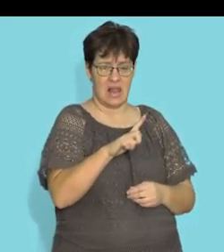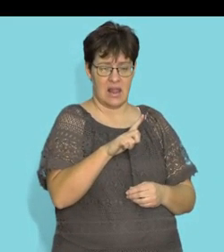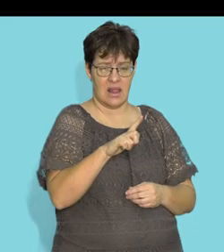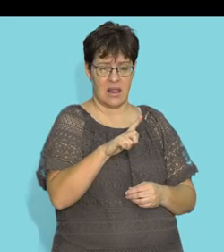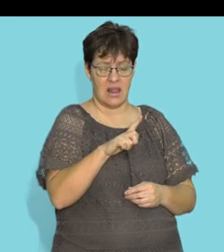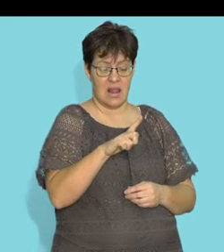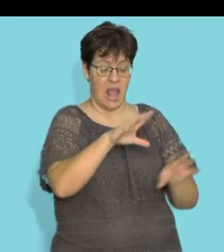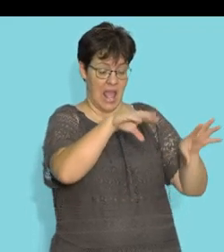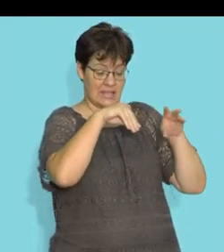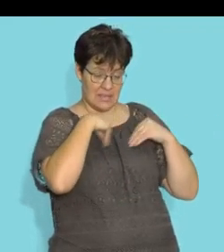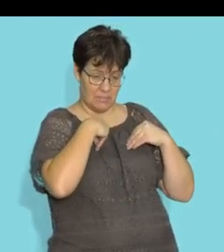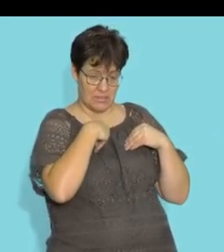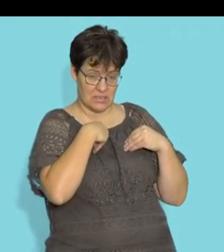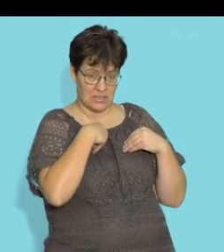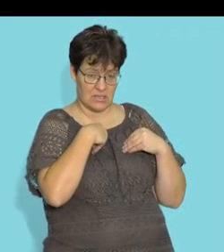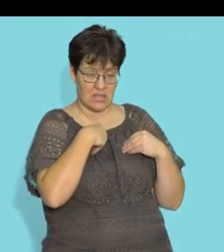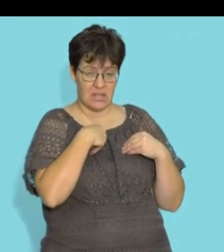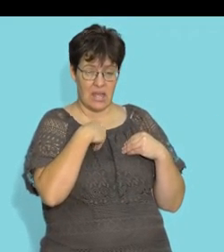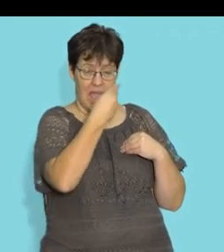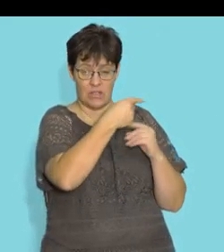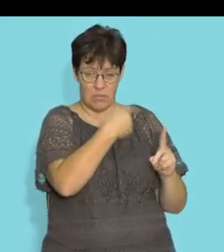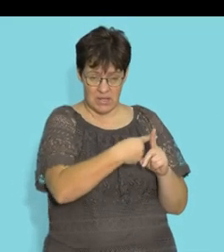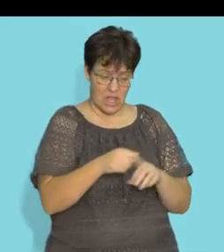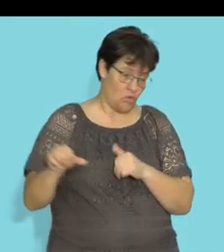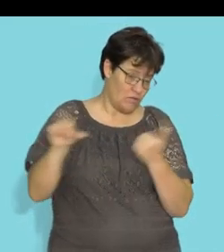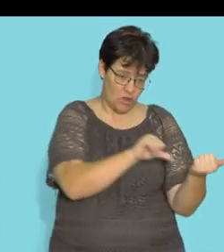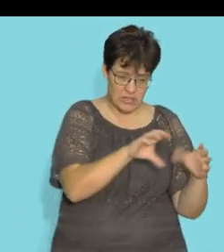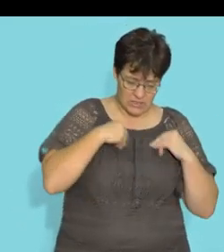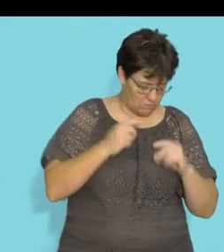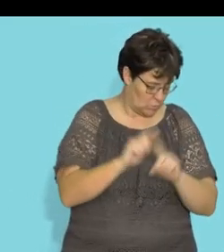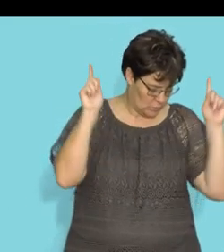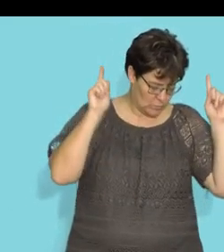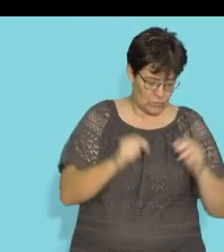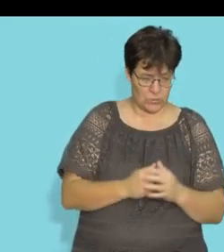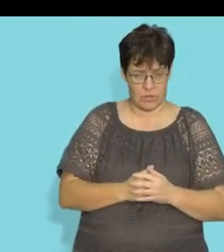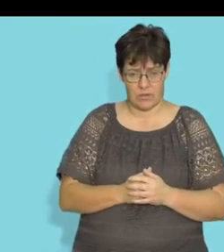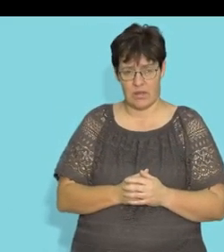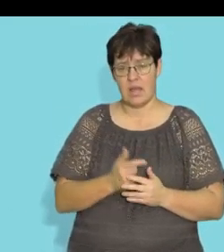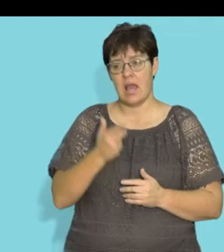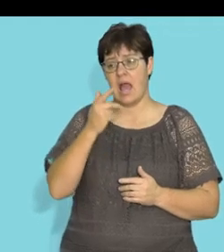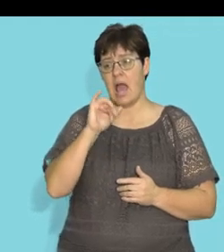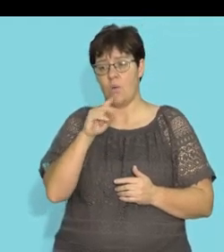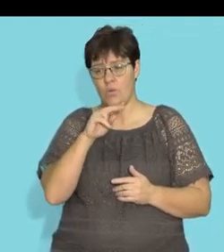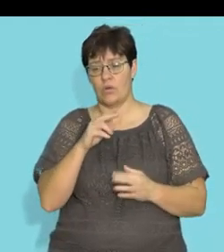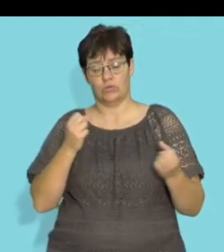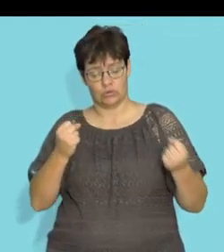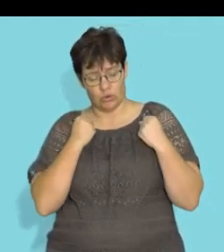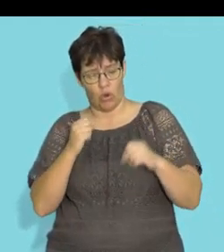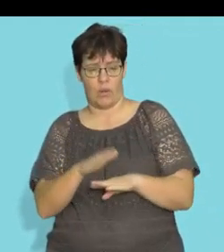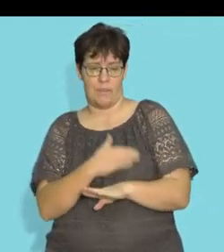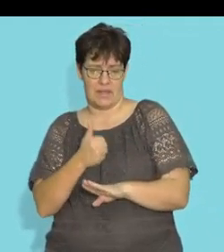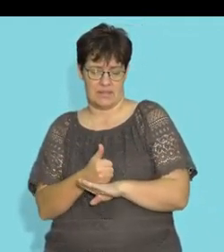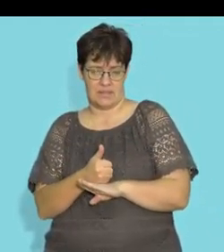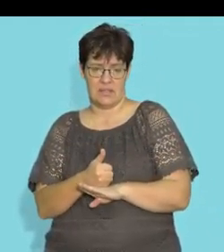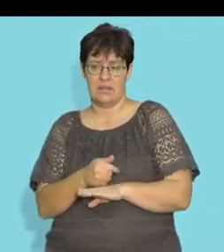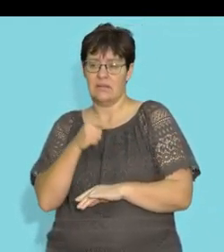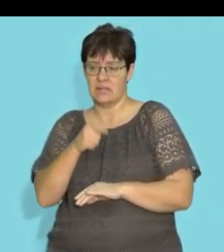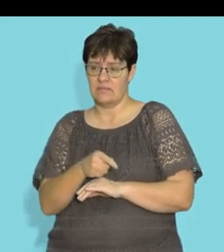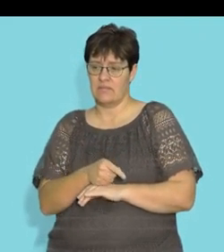this format, so they are weak conjugate bases, and they will not accept